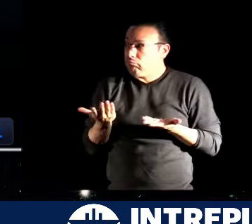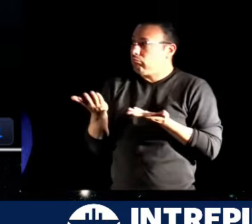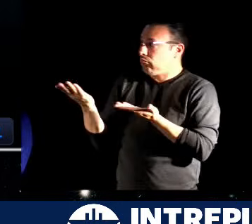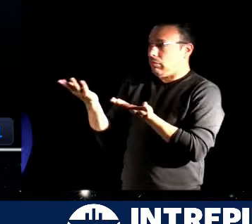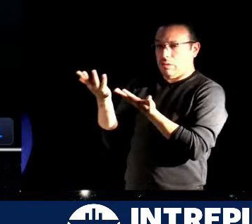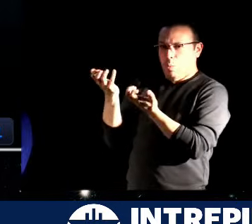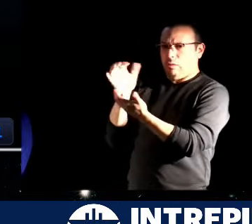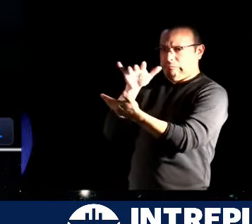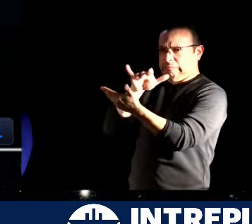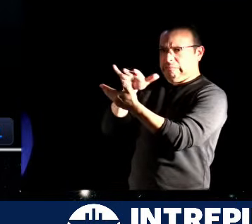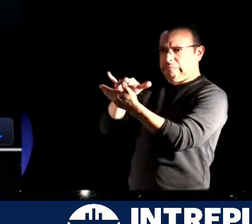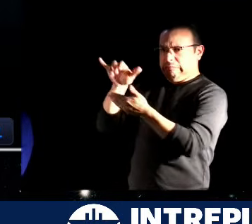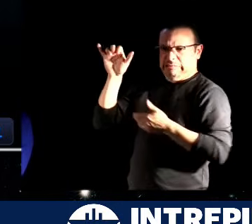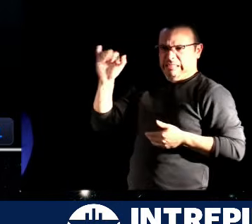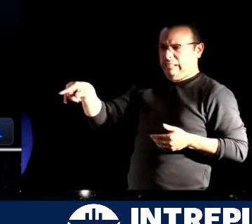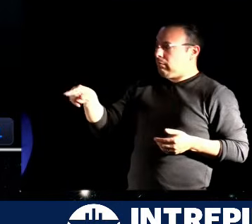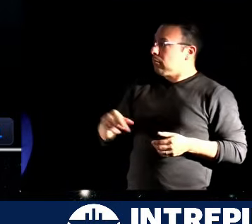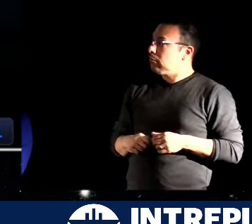magnetic reconnection.